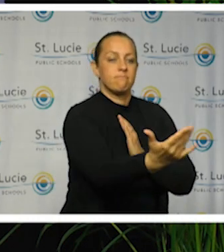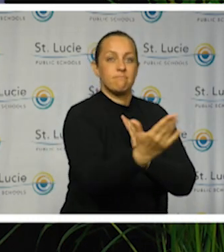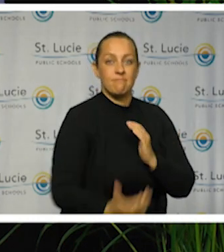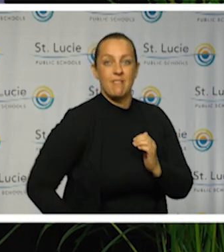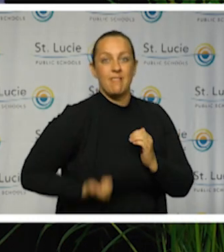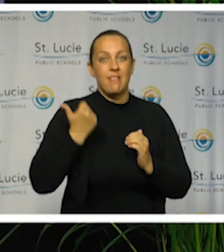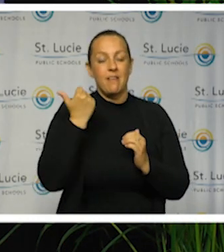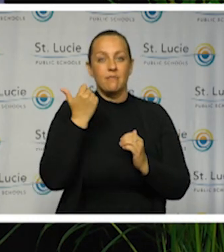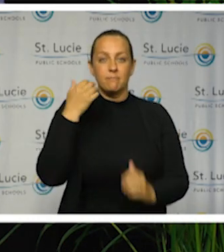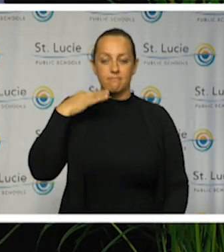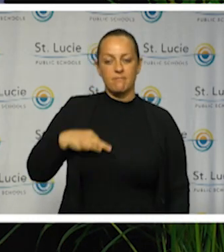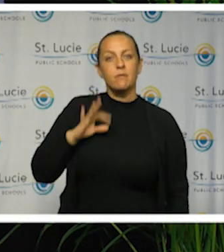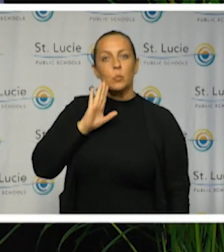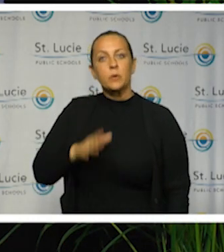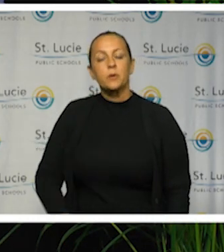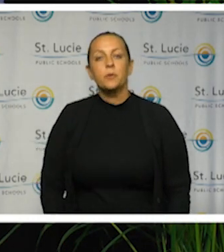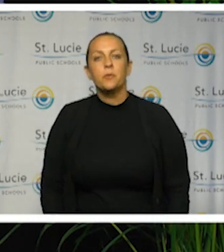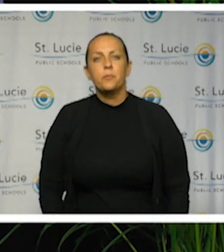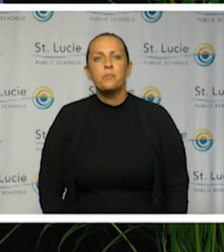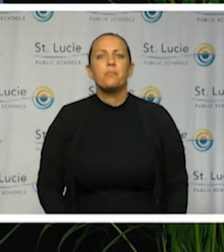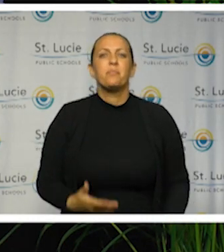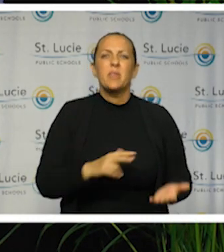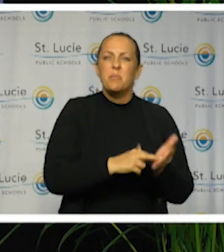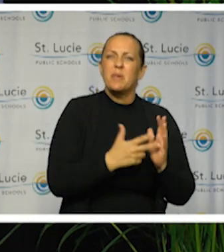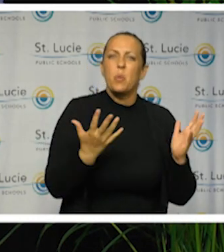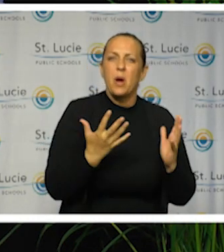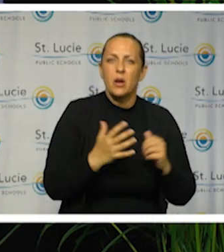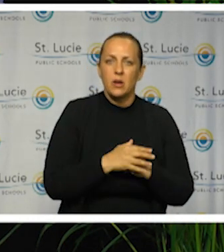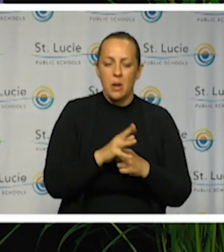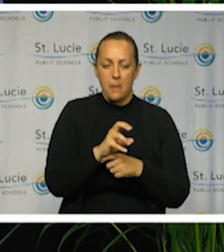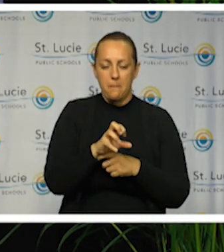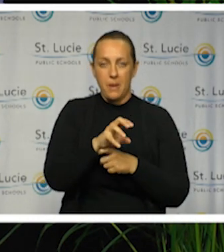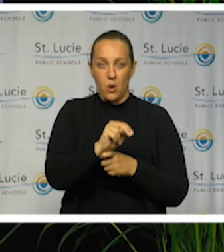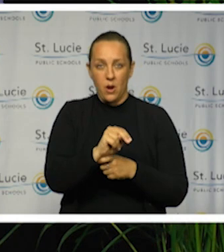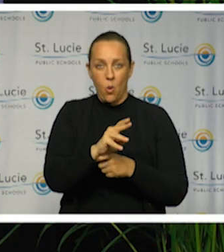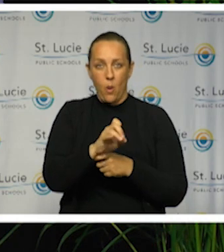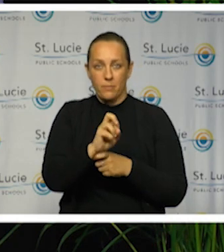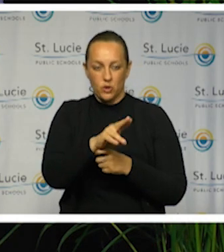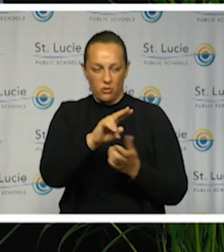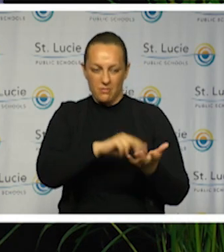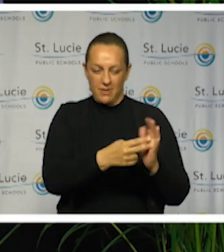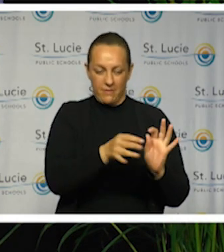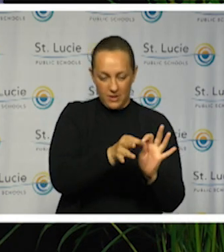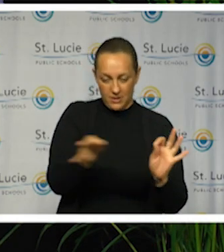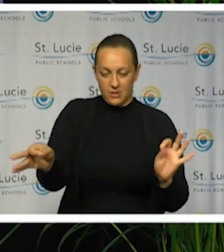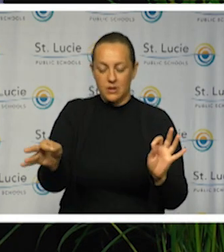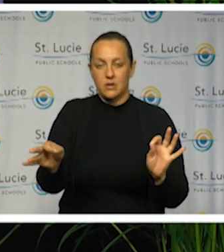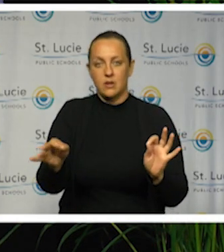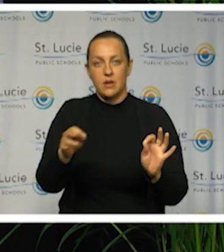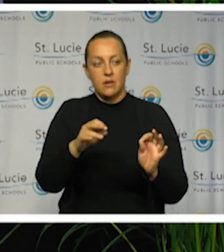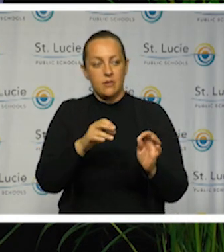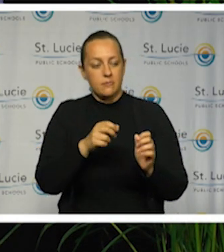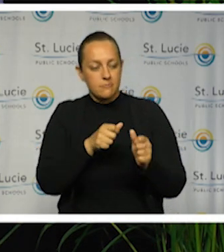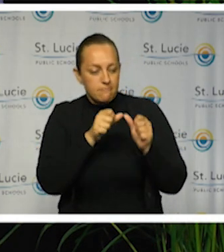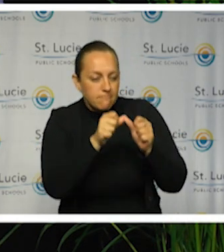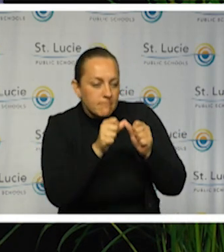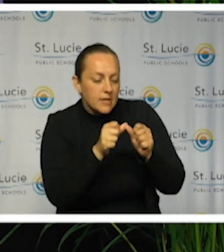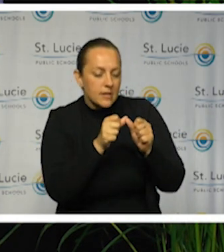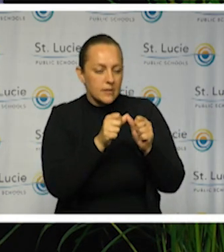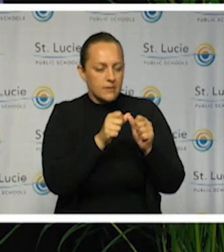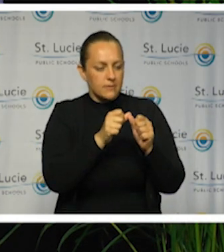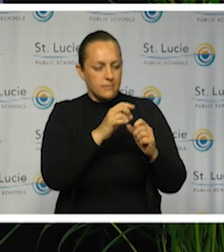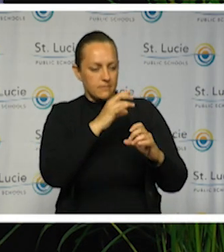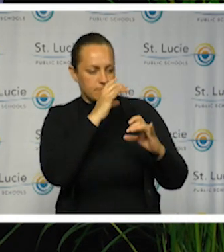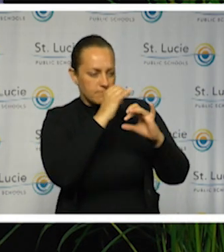mean? According to Merriam-Webster, it means persistent in maintaining, adhering to, or seeking something